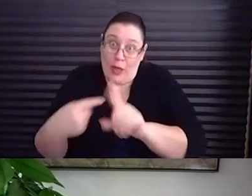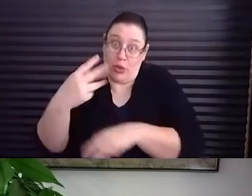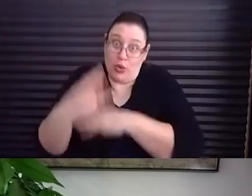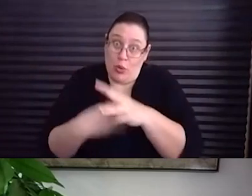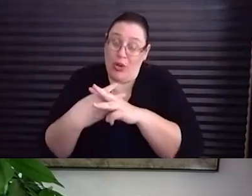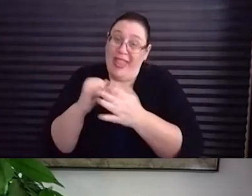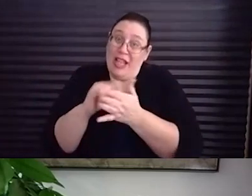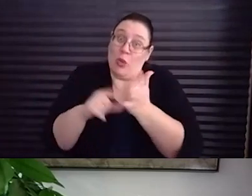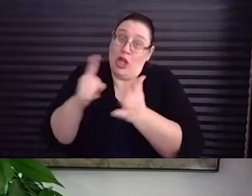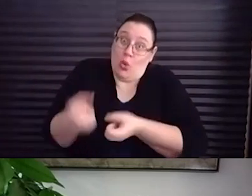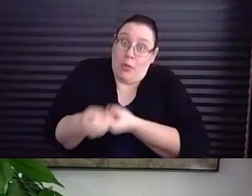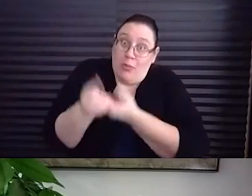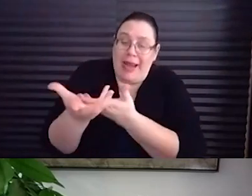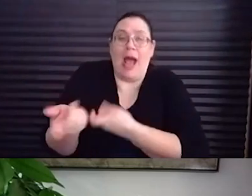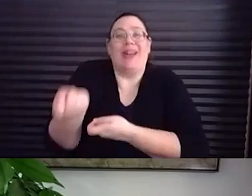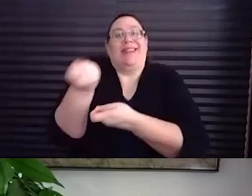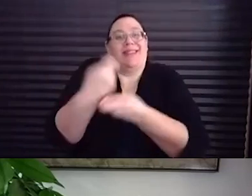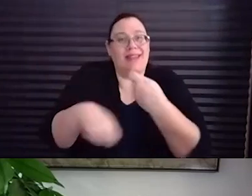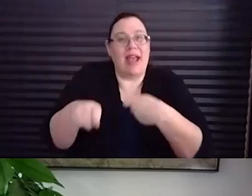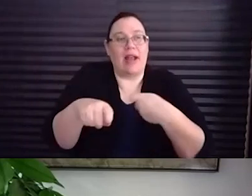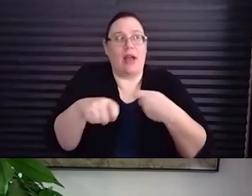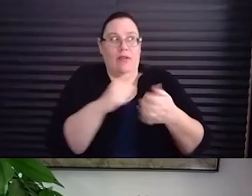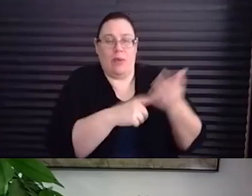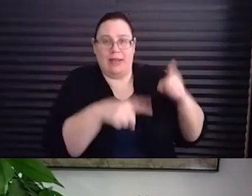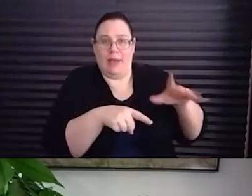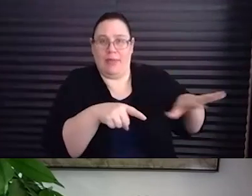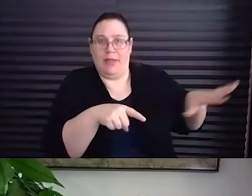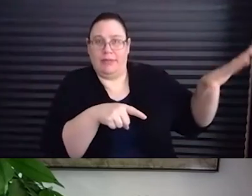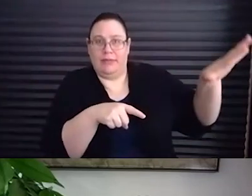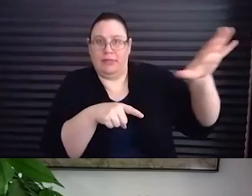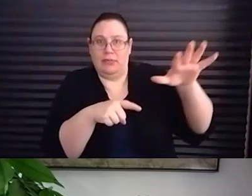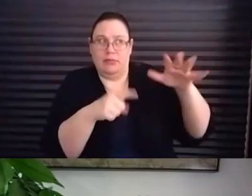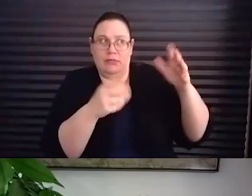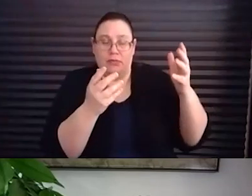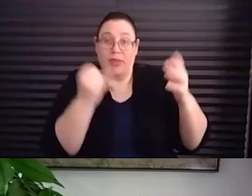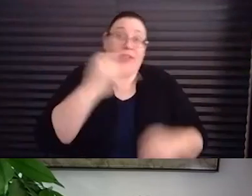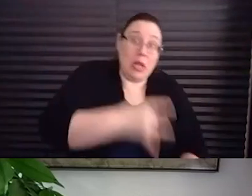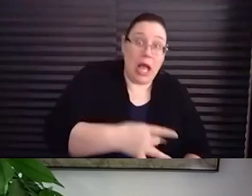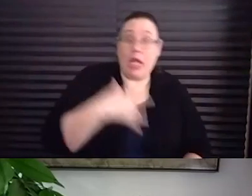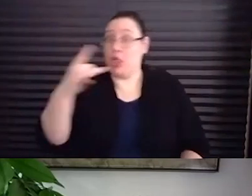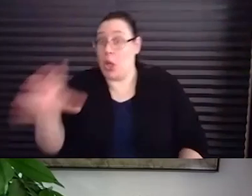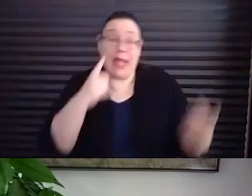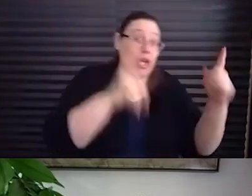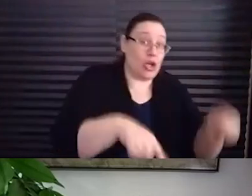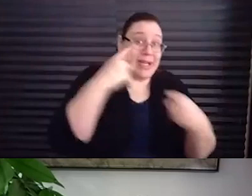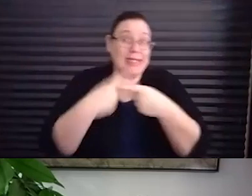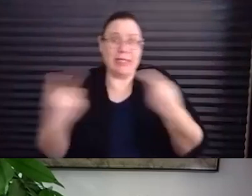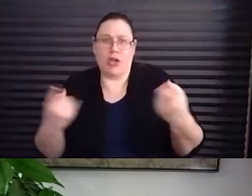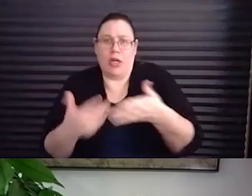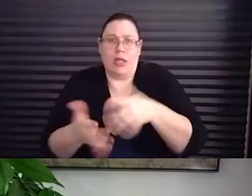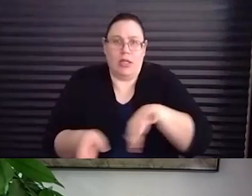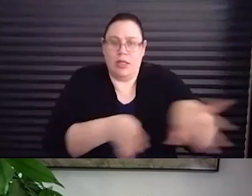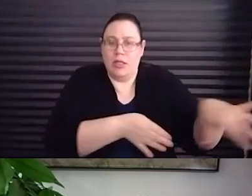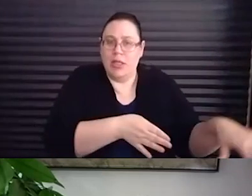you are putting out there, versus, hey, there are things that are happening, whether you like it or not, whether you agree with them or not. I